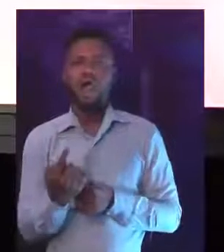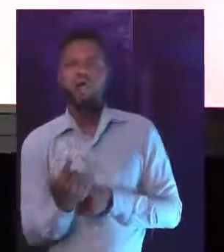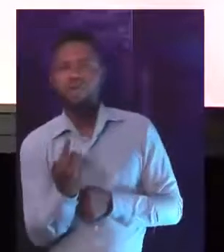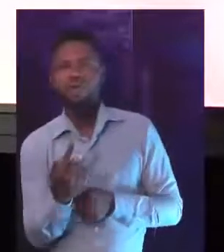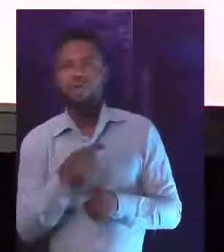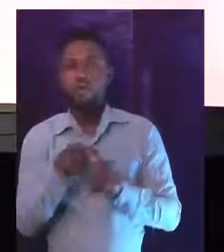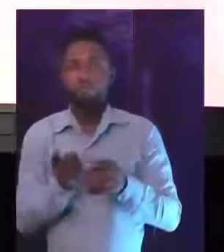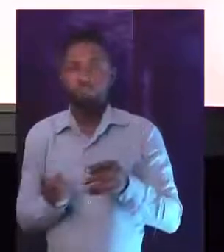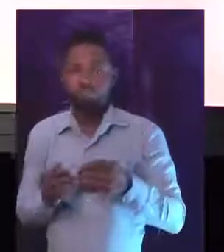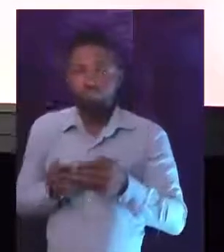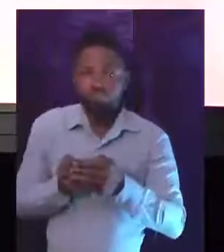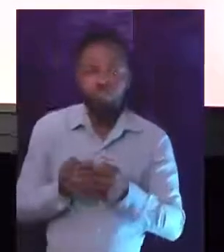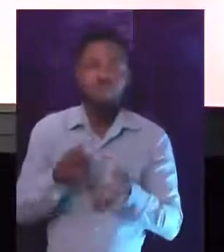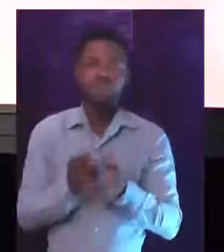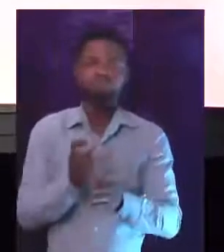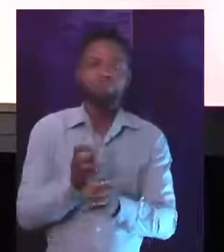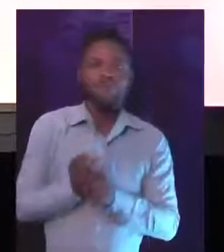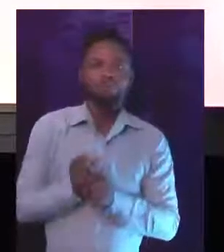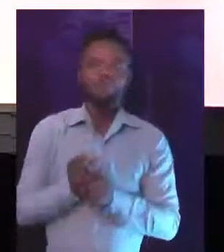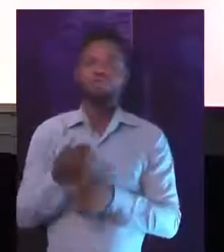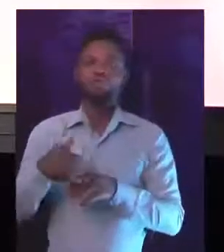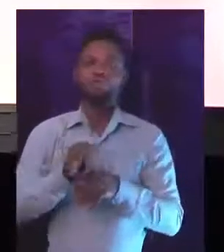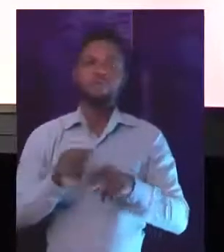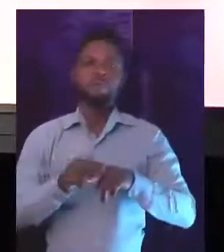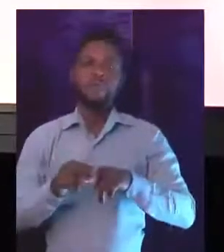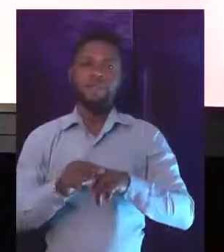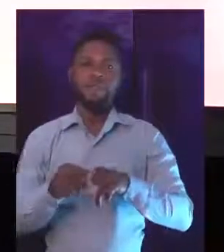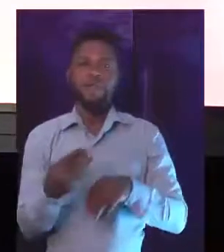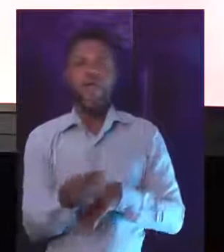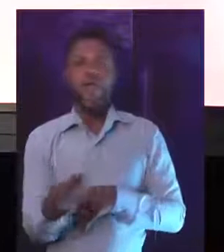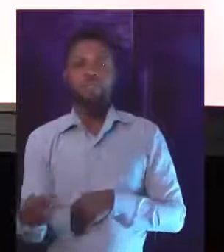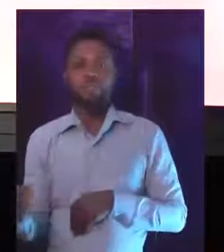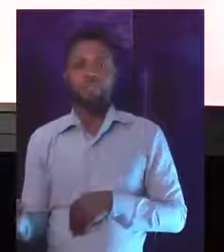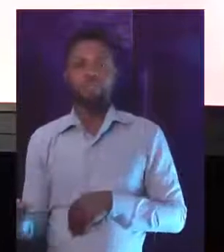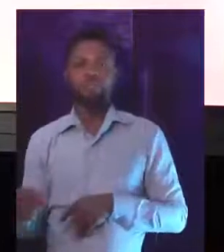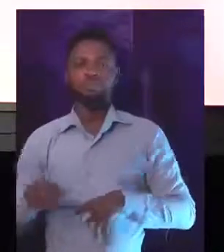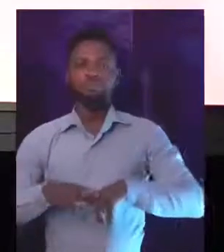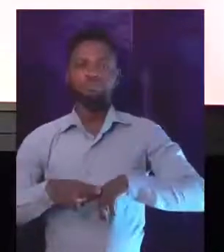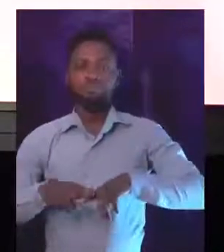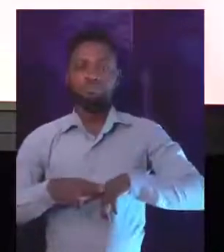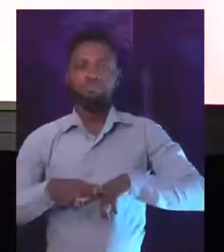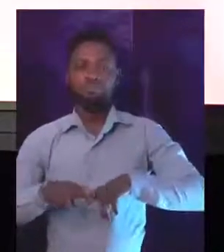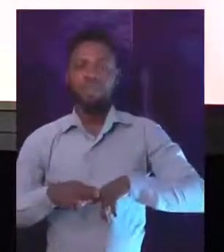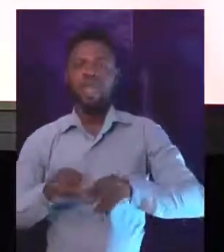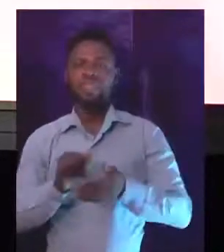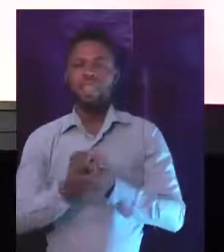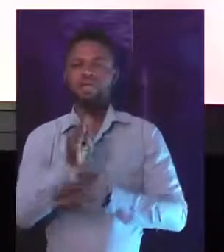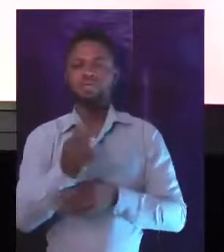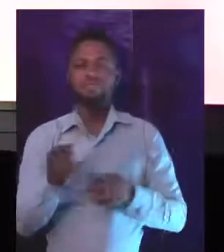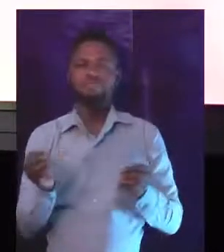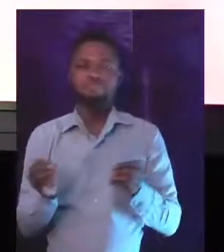pins, nails. When you move it close, it attracts those metallic objects. That is